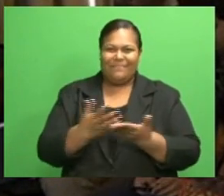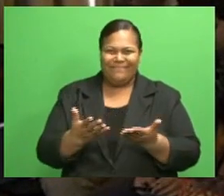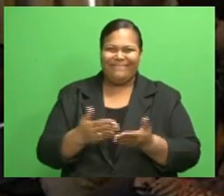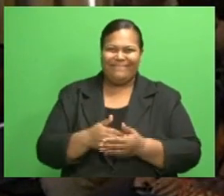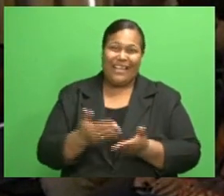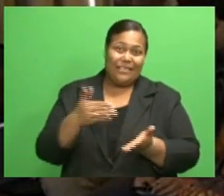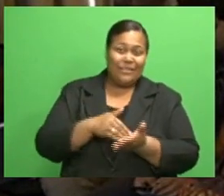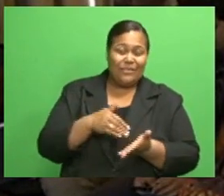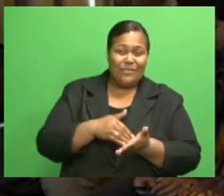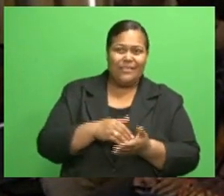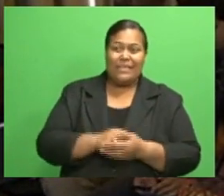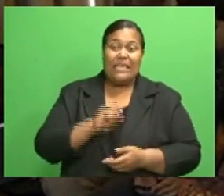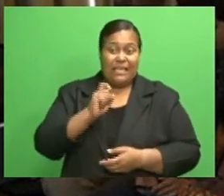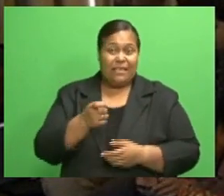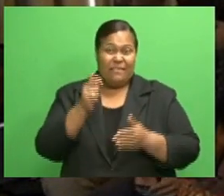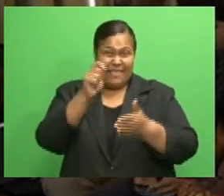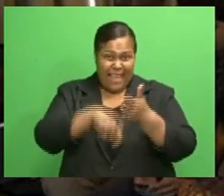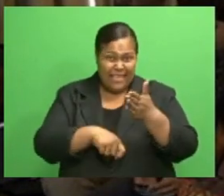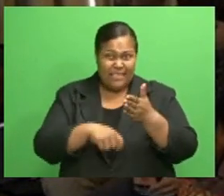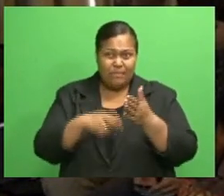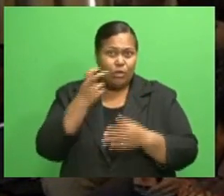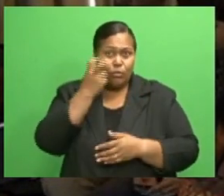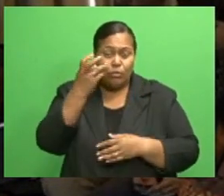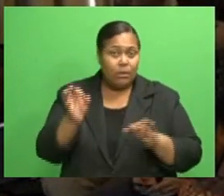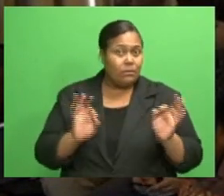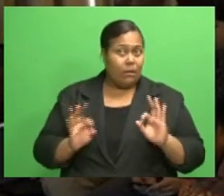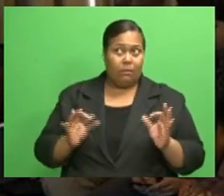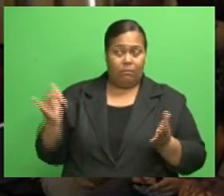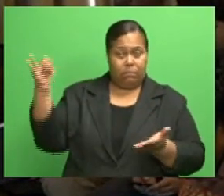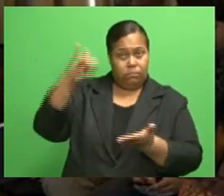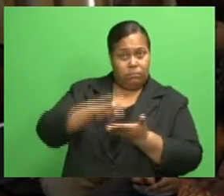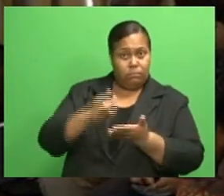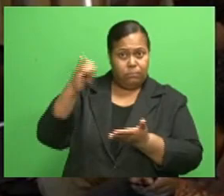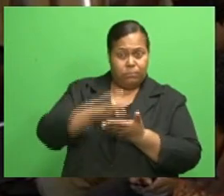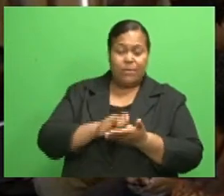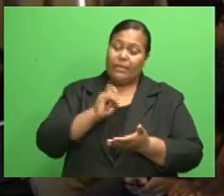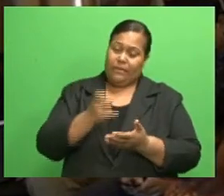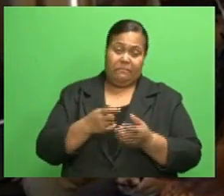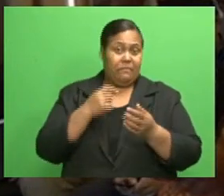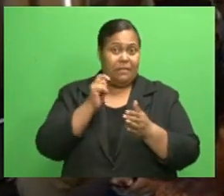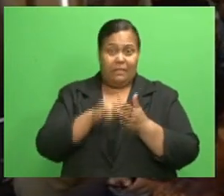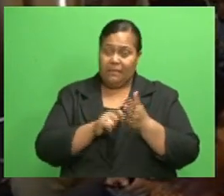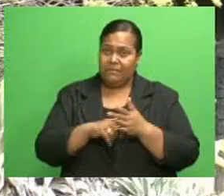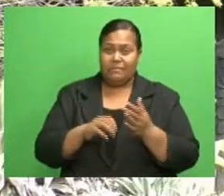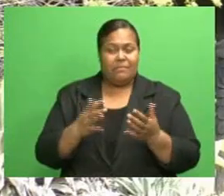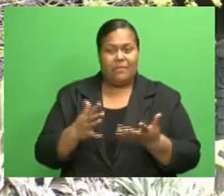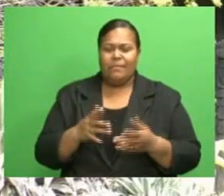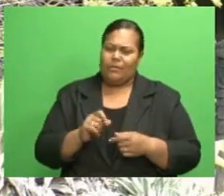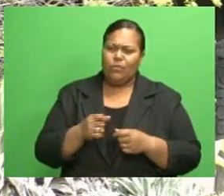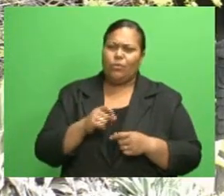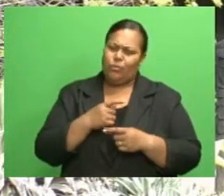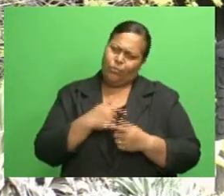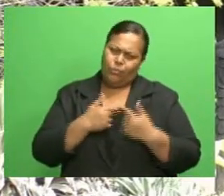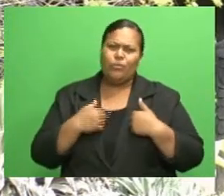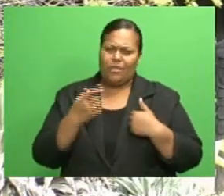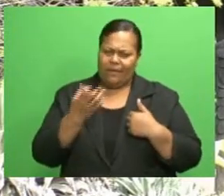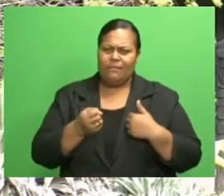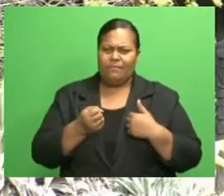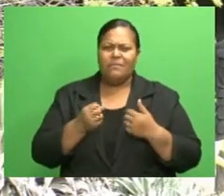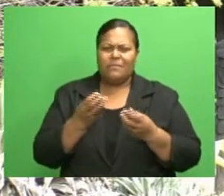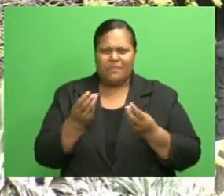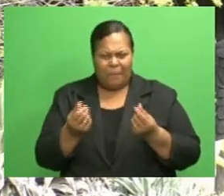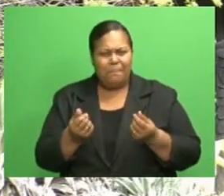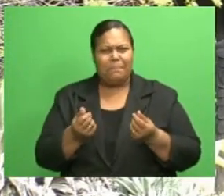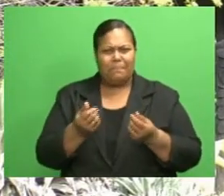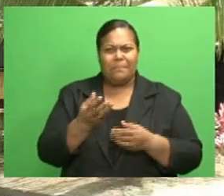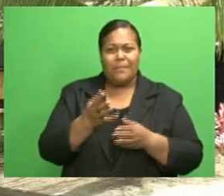and no tourists coming in, but some taxes and more tourists coming in, we may end up making more money. We understand that.